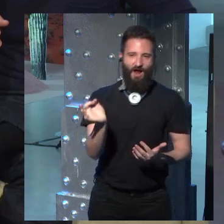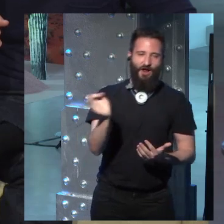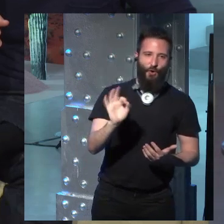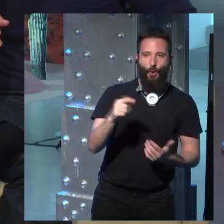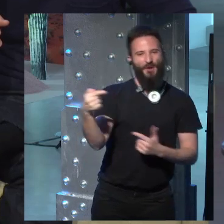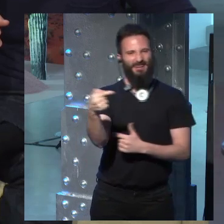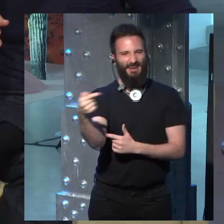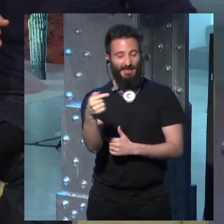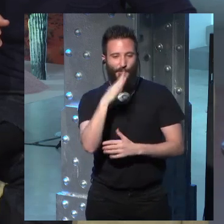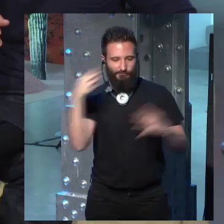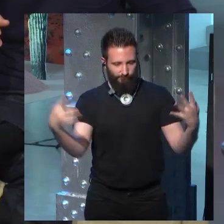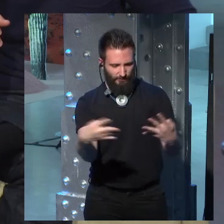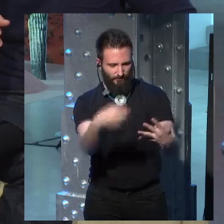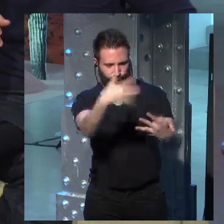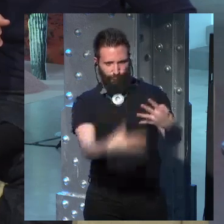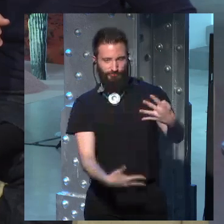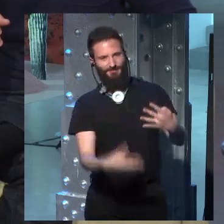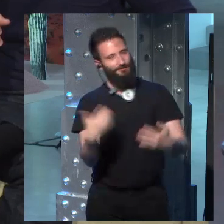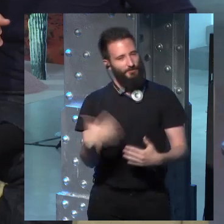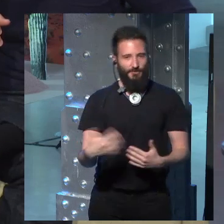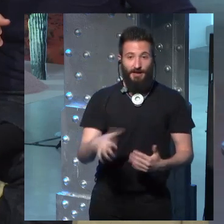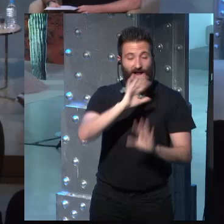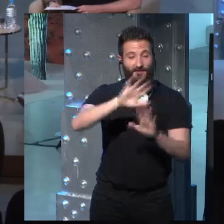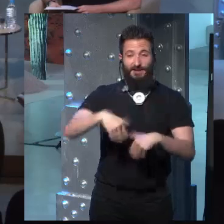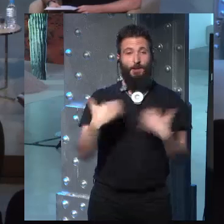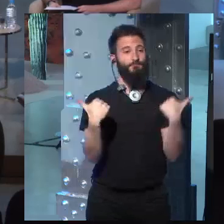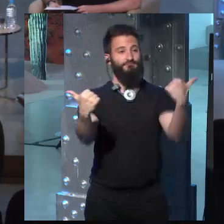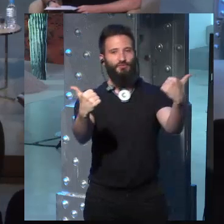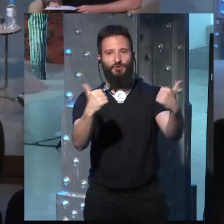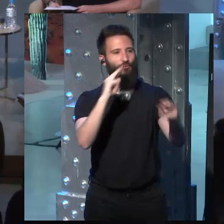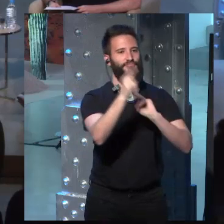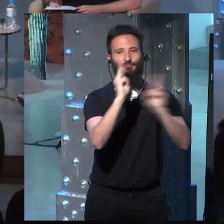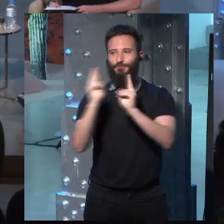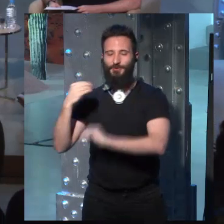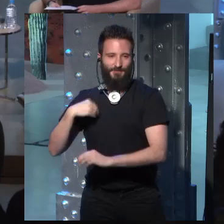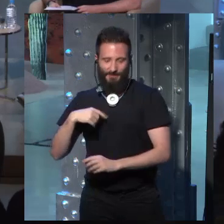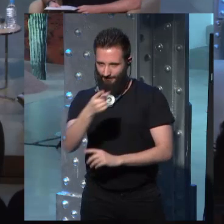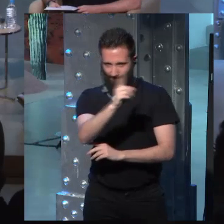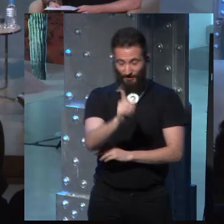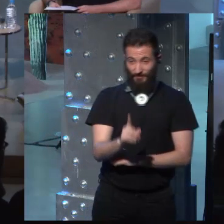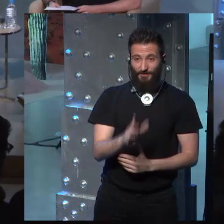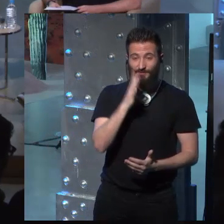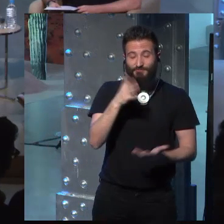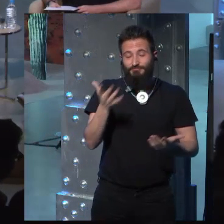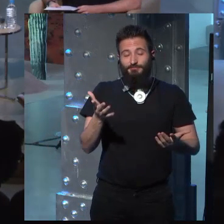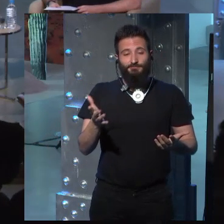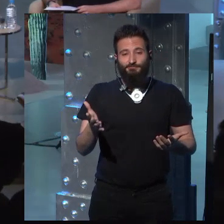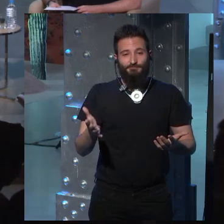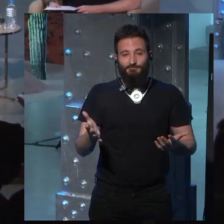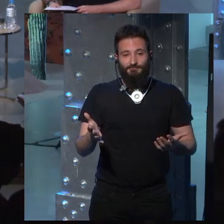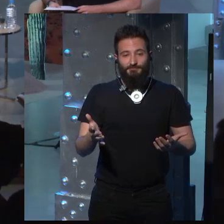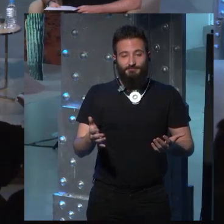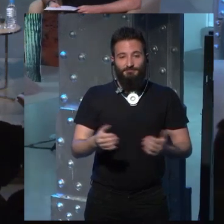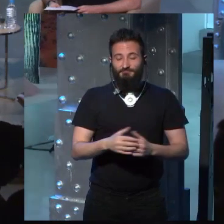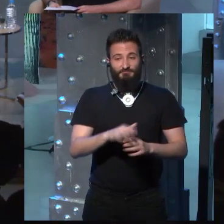everyone's reaction all the time to everything. But for some reason, you know, we had a lot of goodwill towards